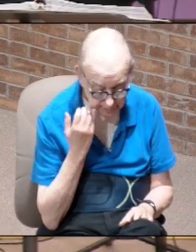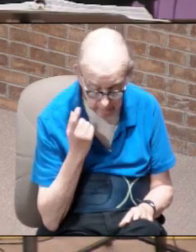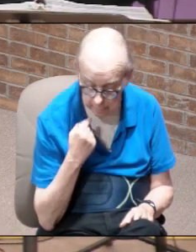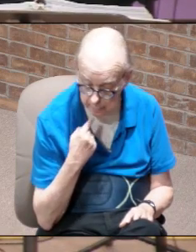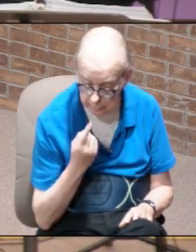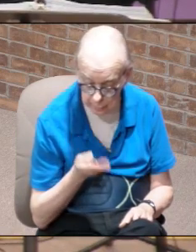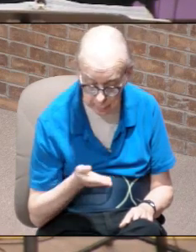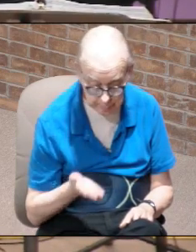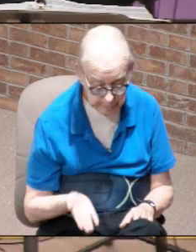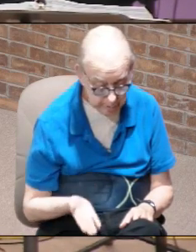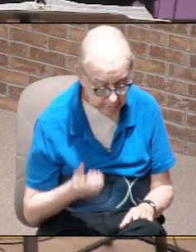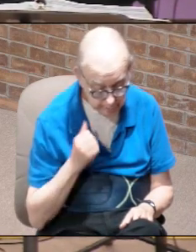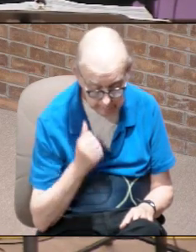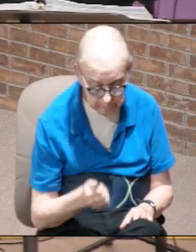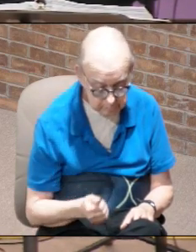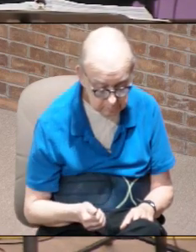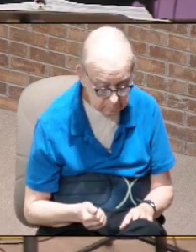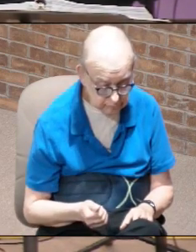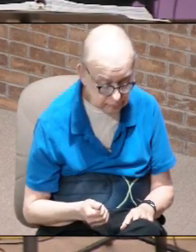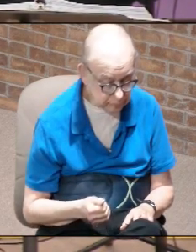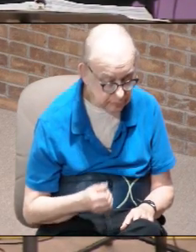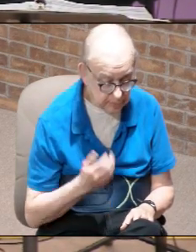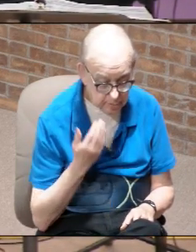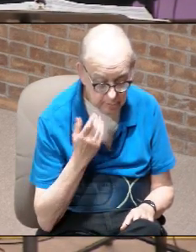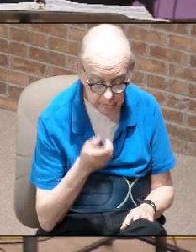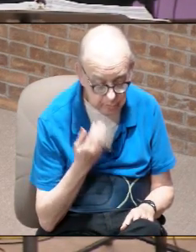here tomorrow. And neither do you.